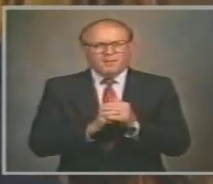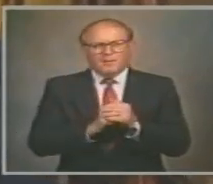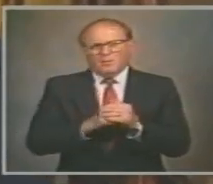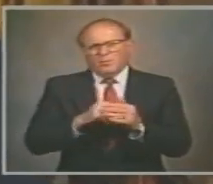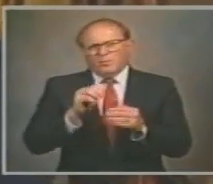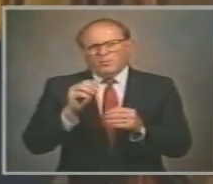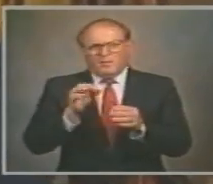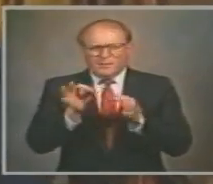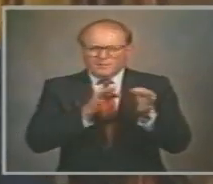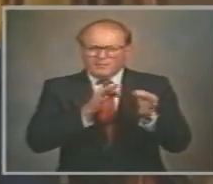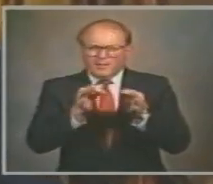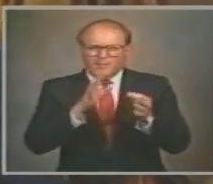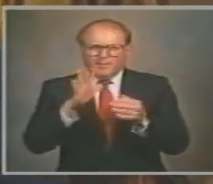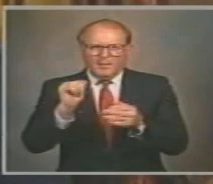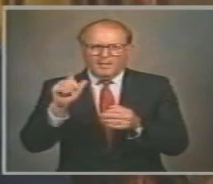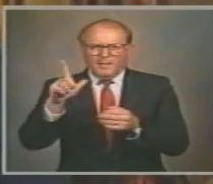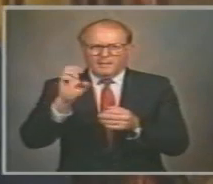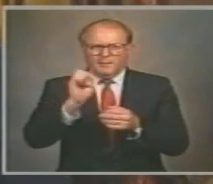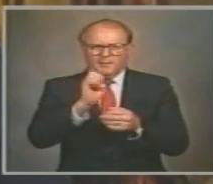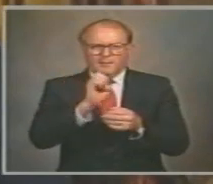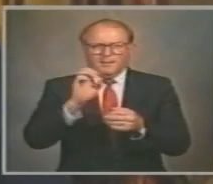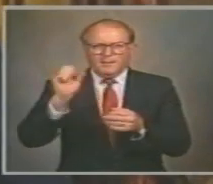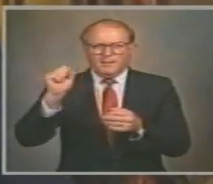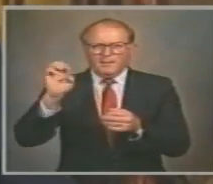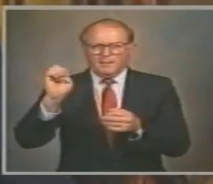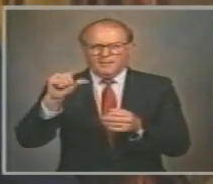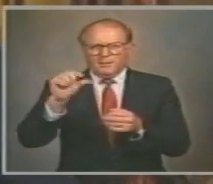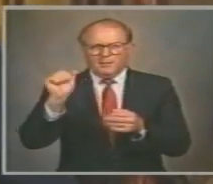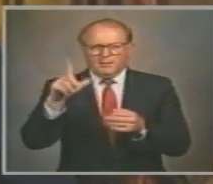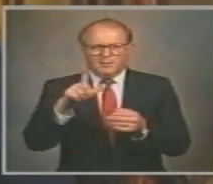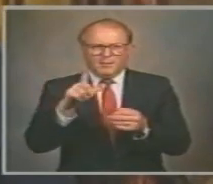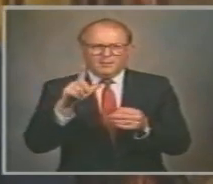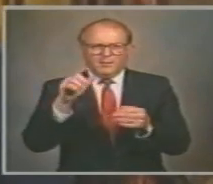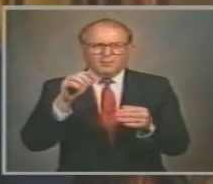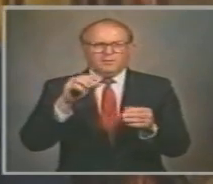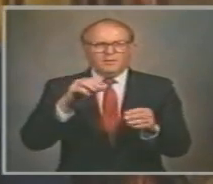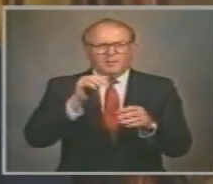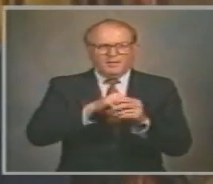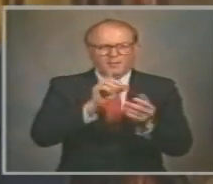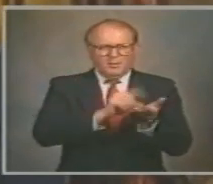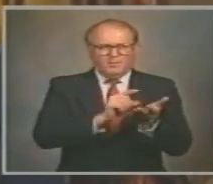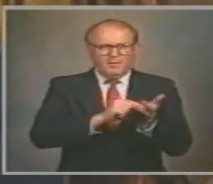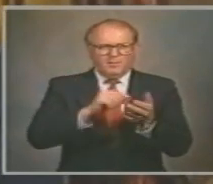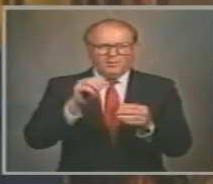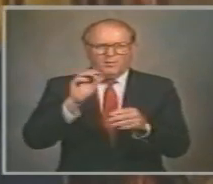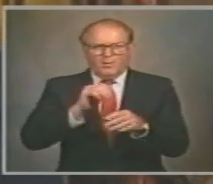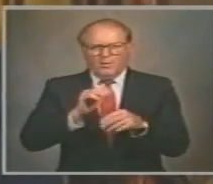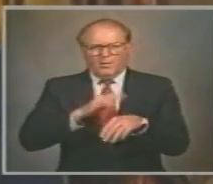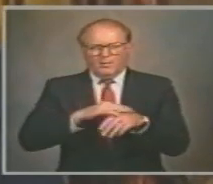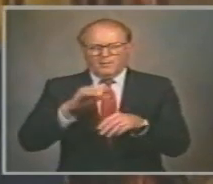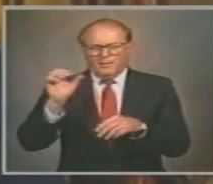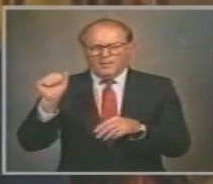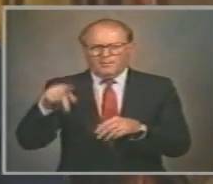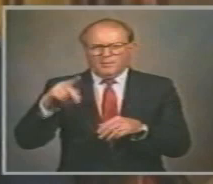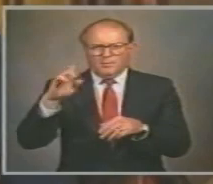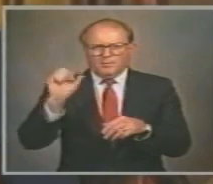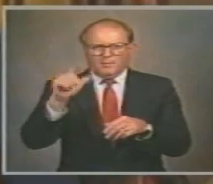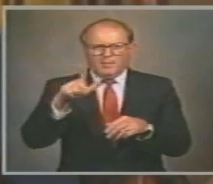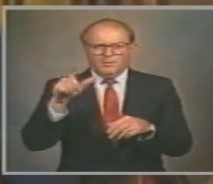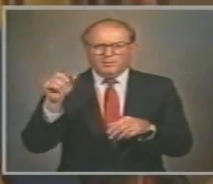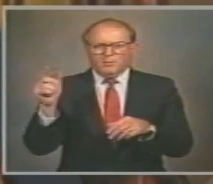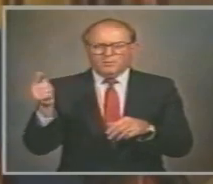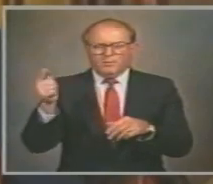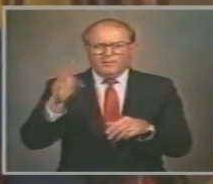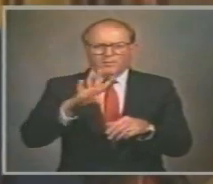of an article by Lee Siegel of the United Press and published in the Los Angeles Times Friday, April 24th this year,